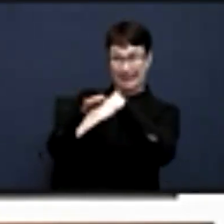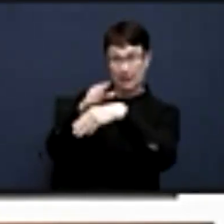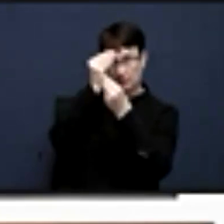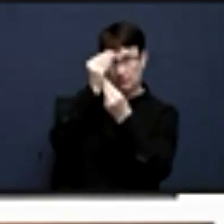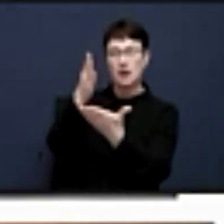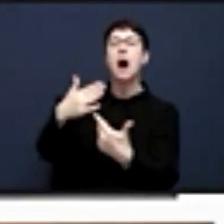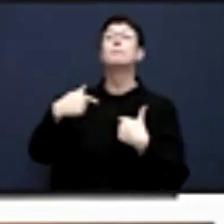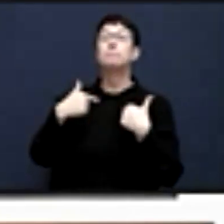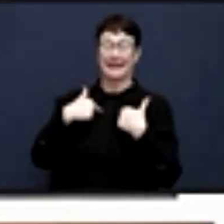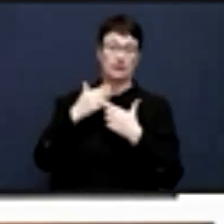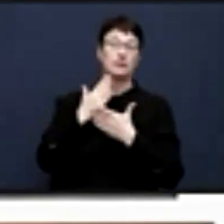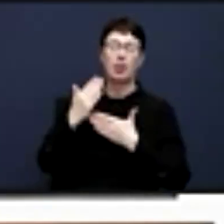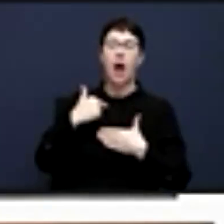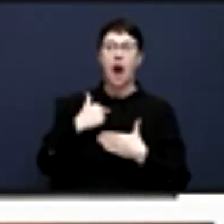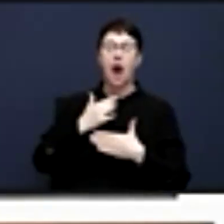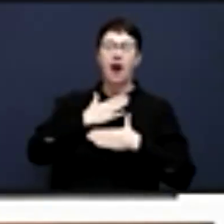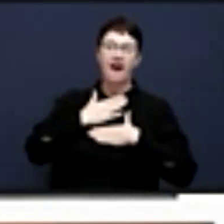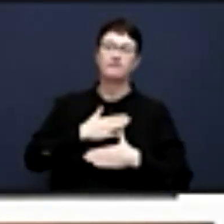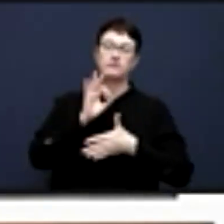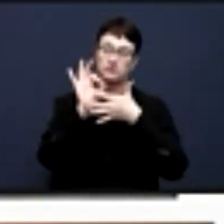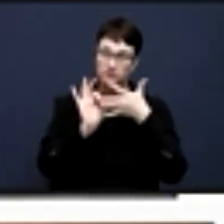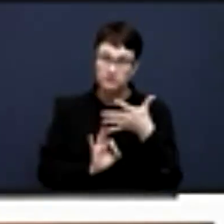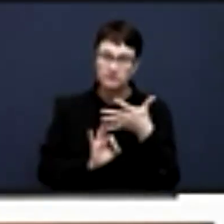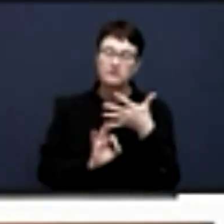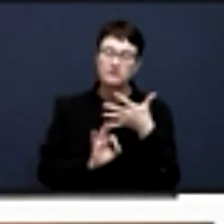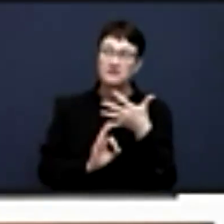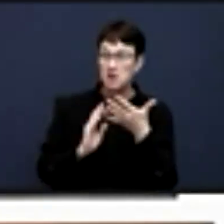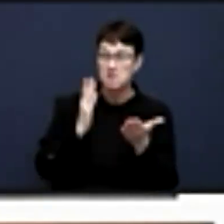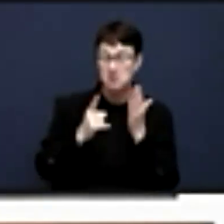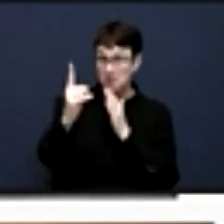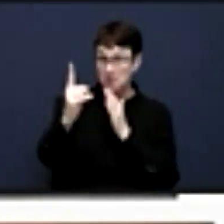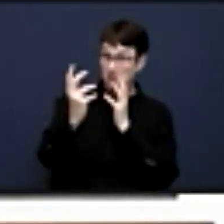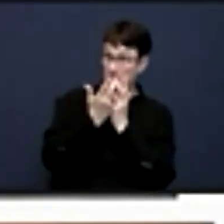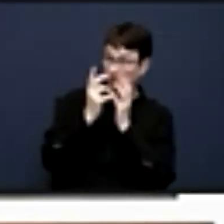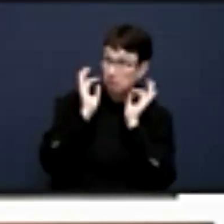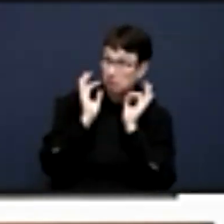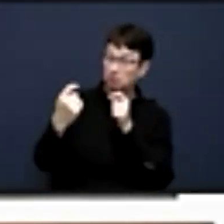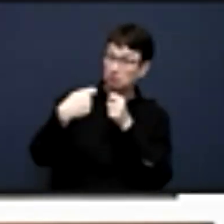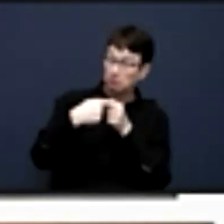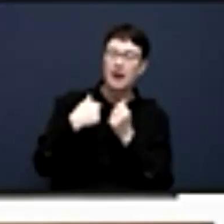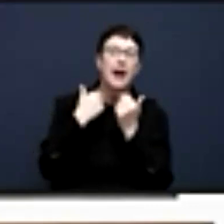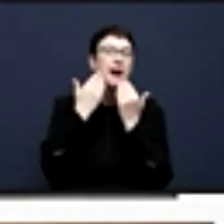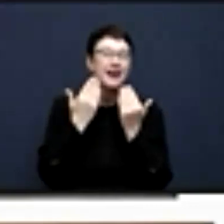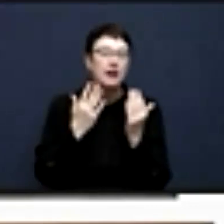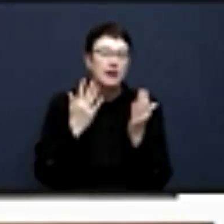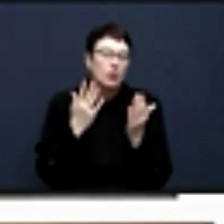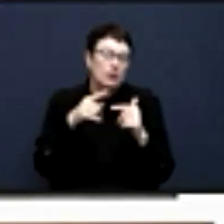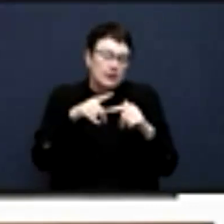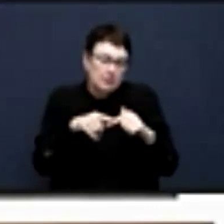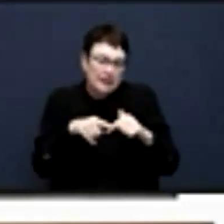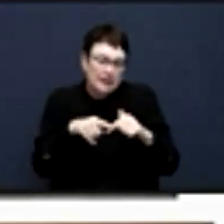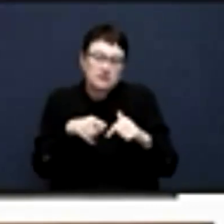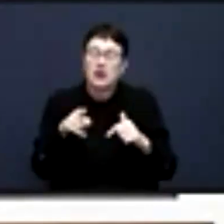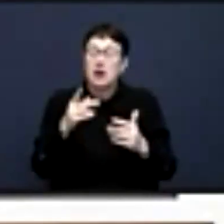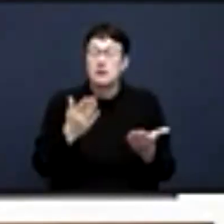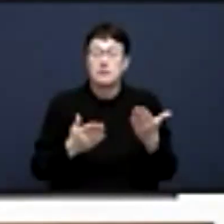to provide for the relevant user need? Because it's only that user using this support service. So if, for example, screen reader user